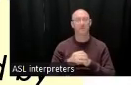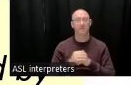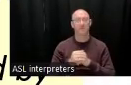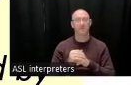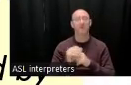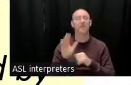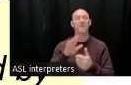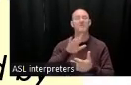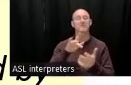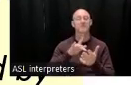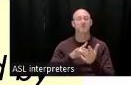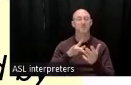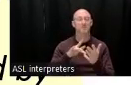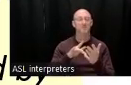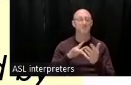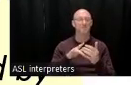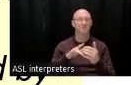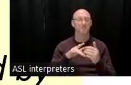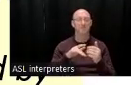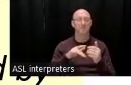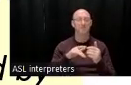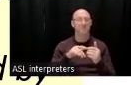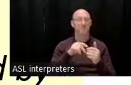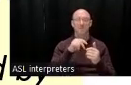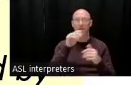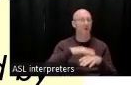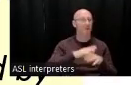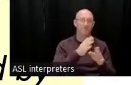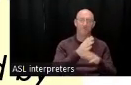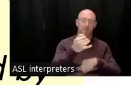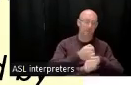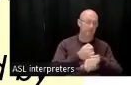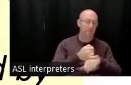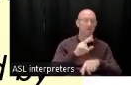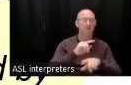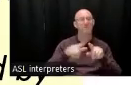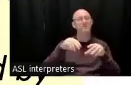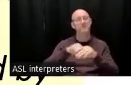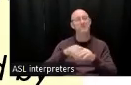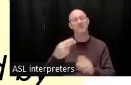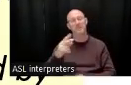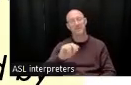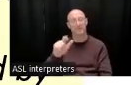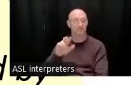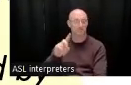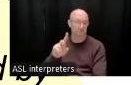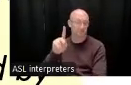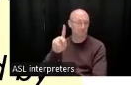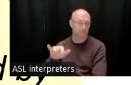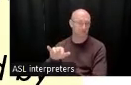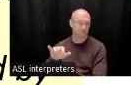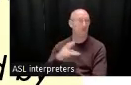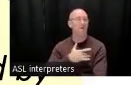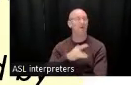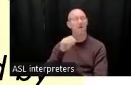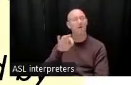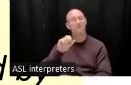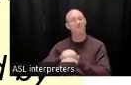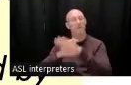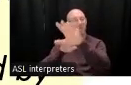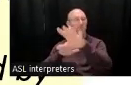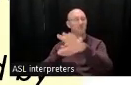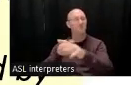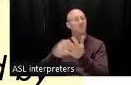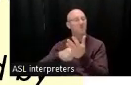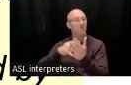That center is located not where our main campus is, but it's in Hazard, Kentucky, which is in the heart of the Appalachian coal fields, as